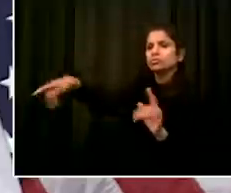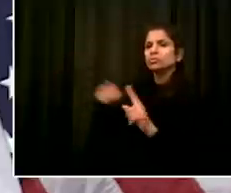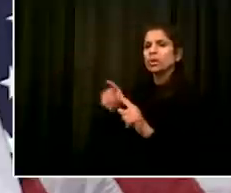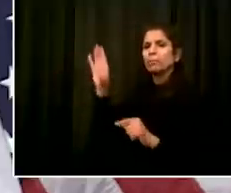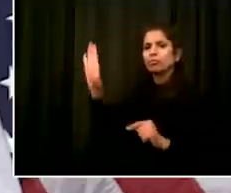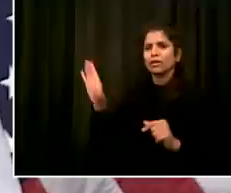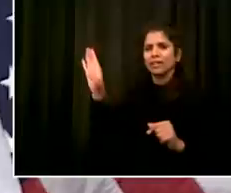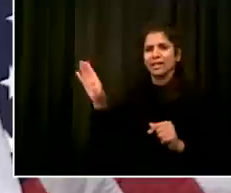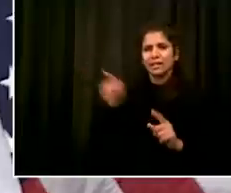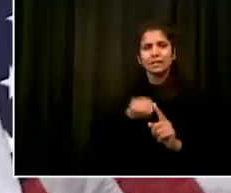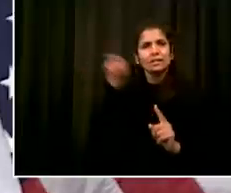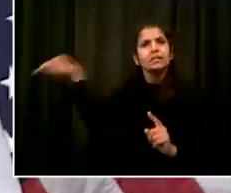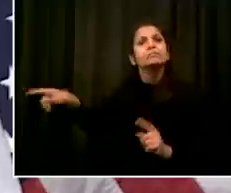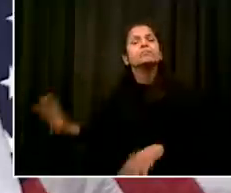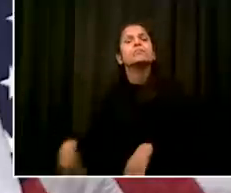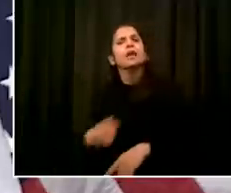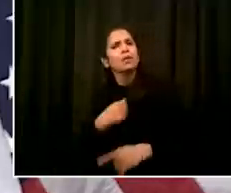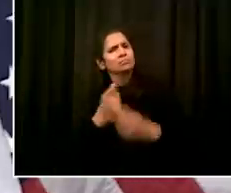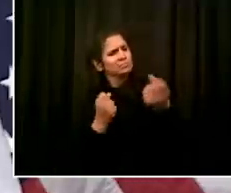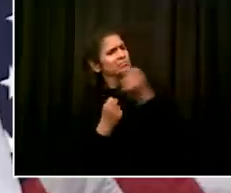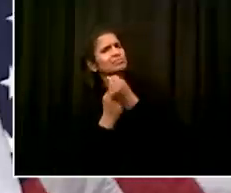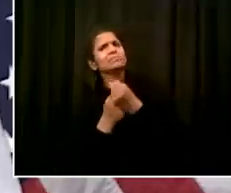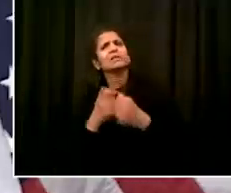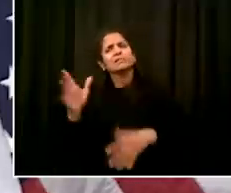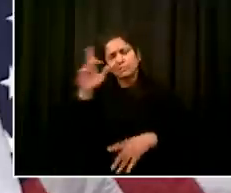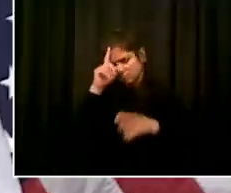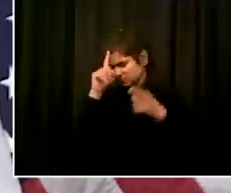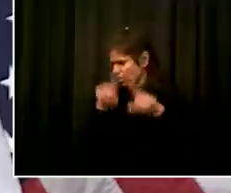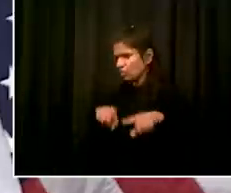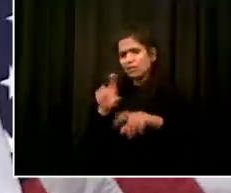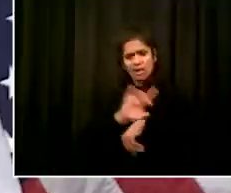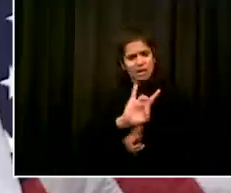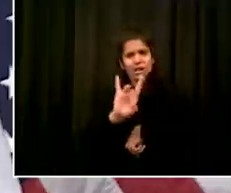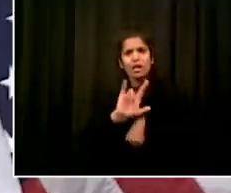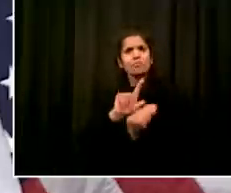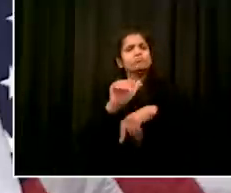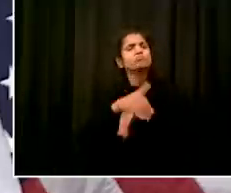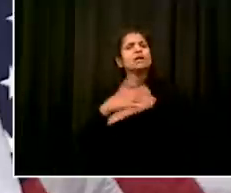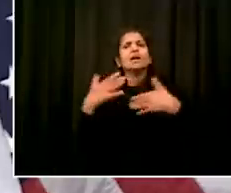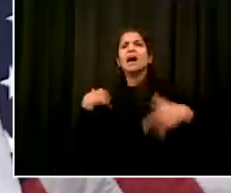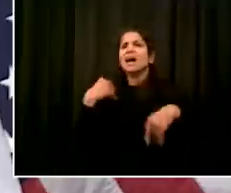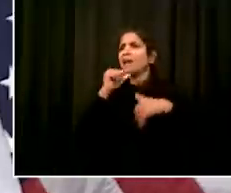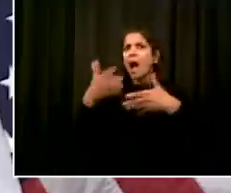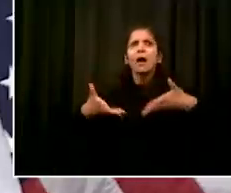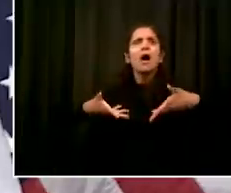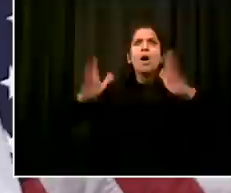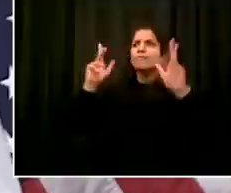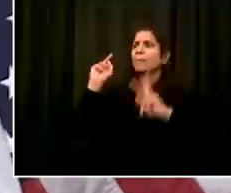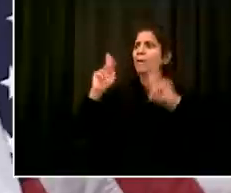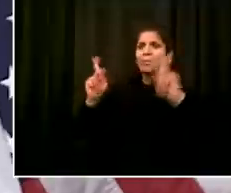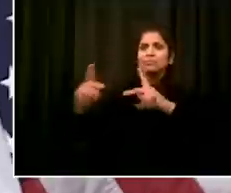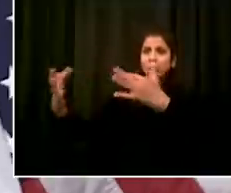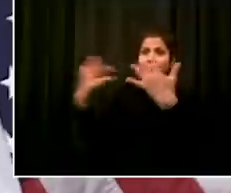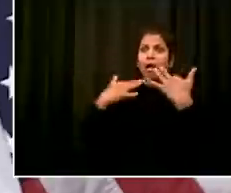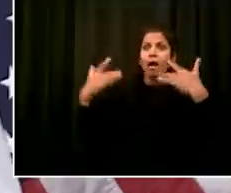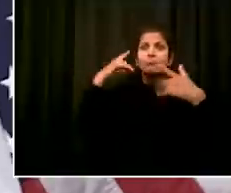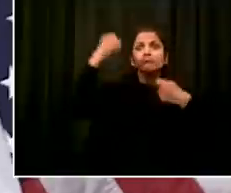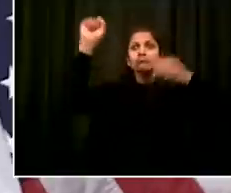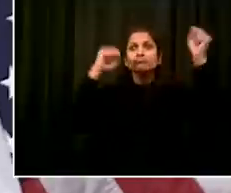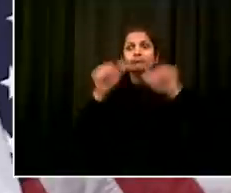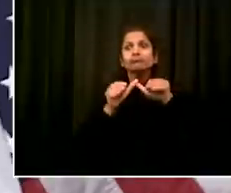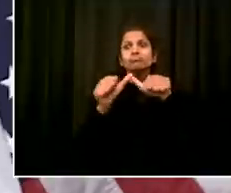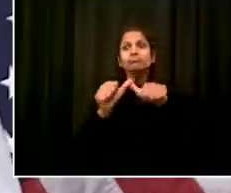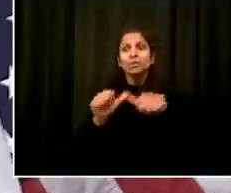that since Sunday, more dialogue between police leaders and protesters, much more like what we've